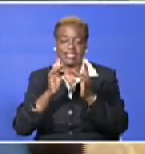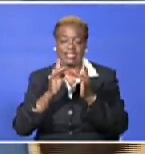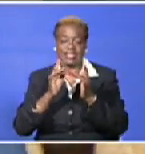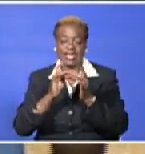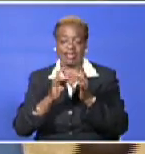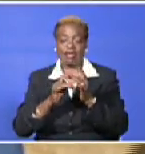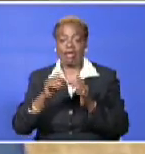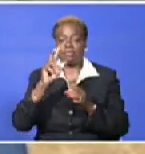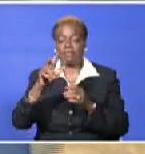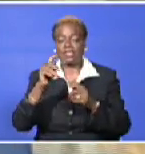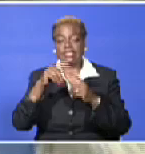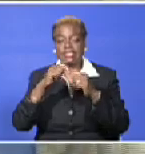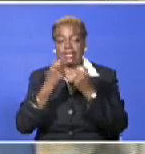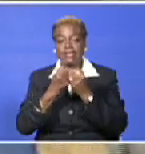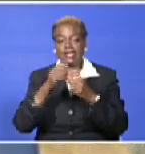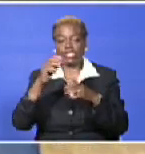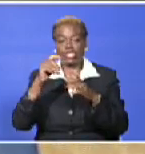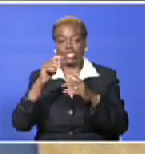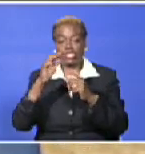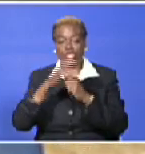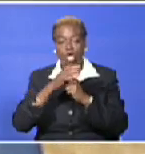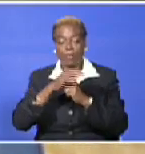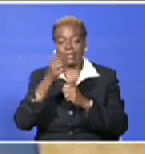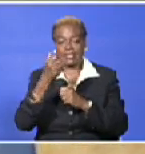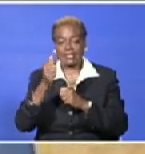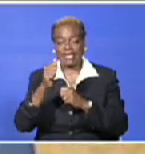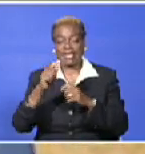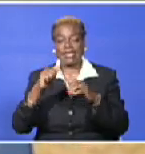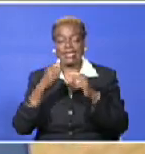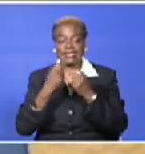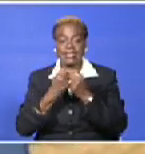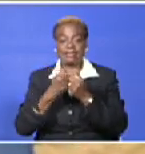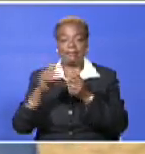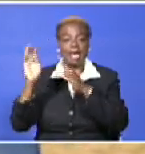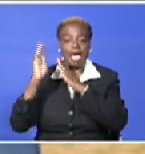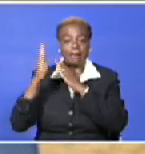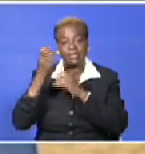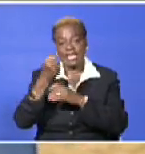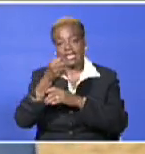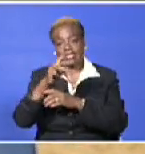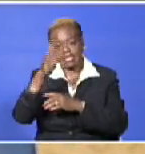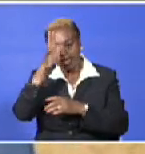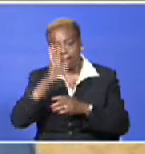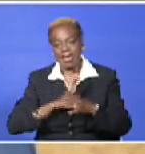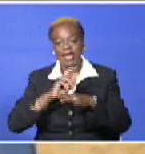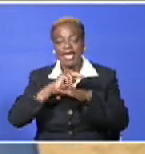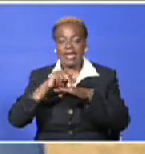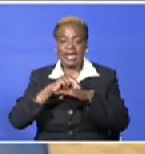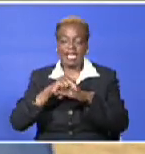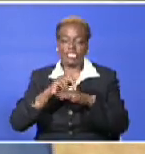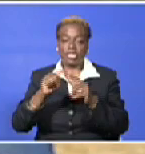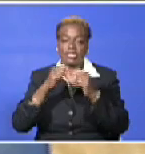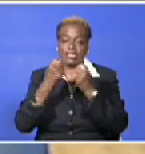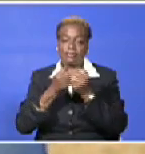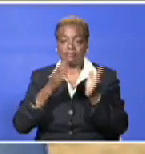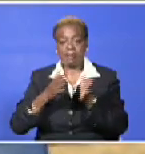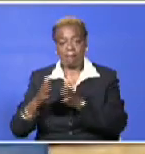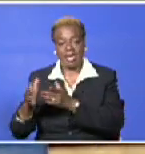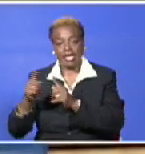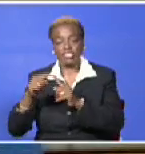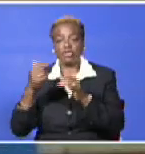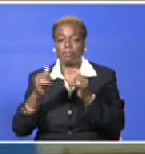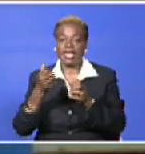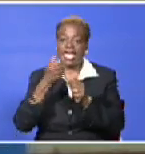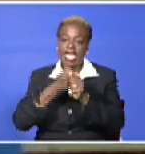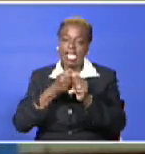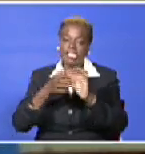top 10 ranking in the United States of NCAA teams. Then you have the Bahamas senior man national team that is preparing to play. Each one of